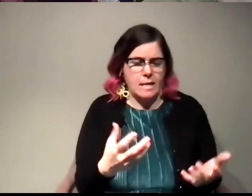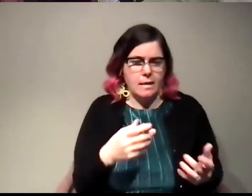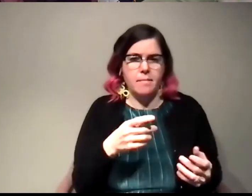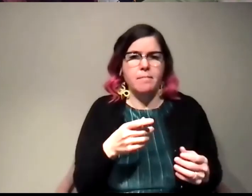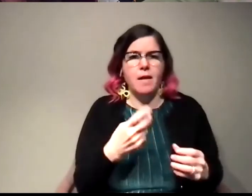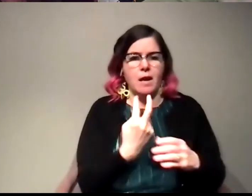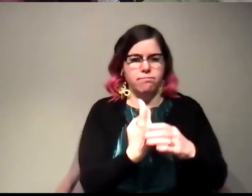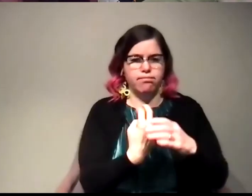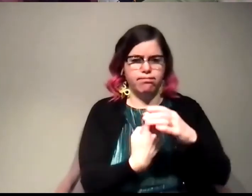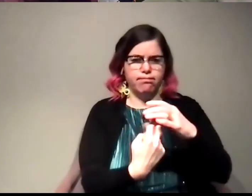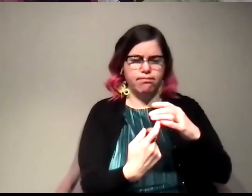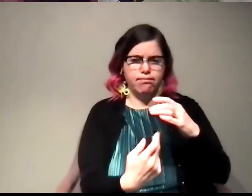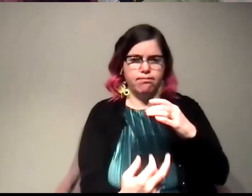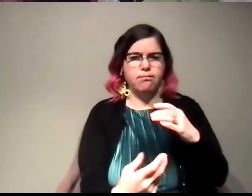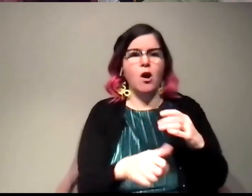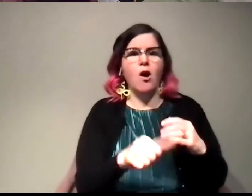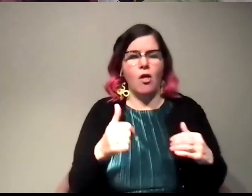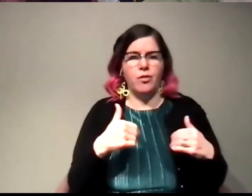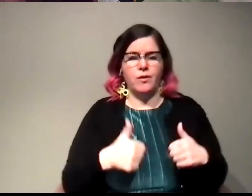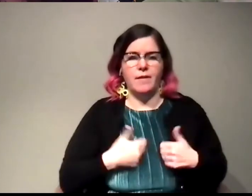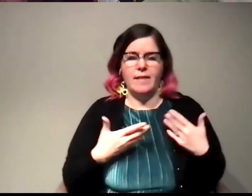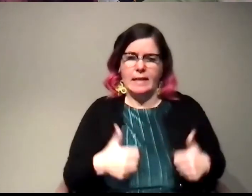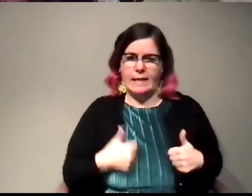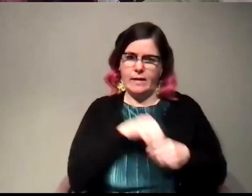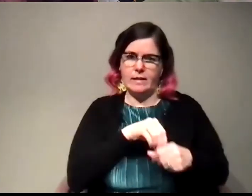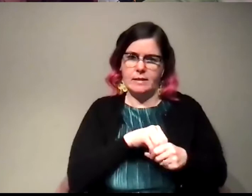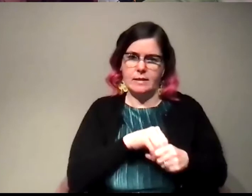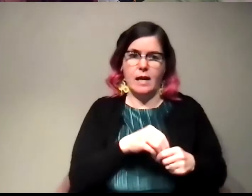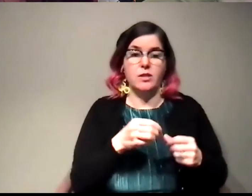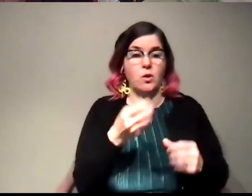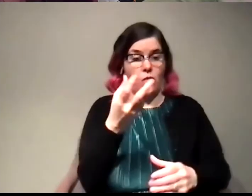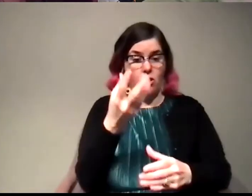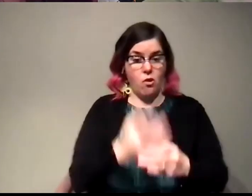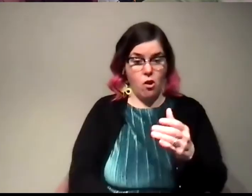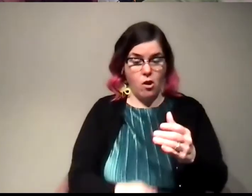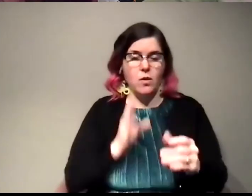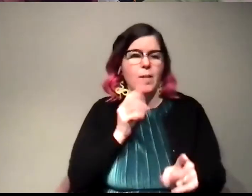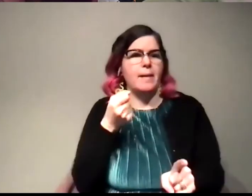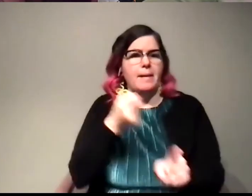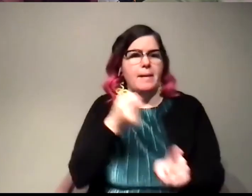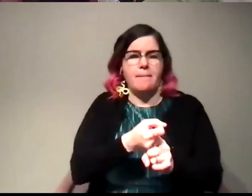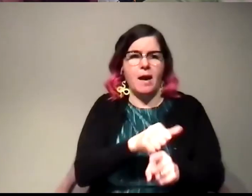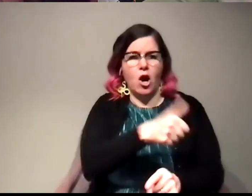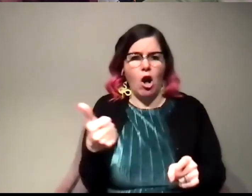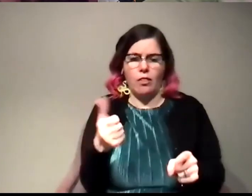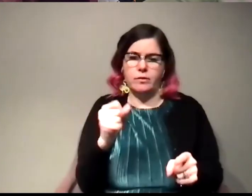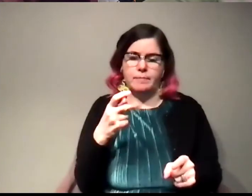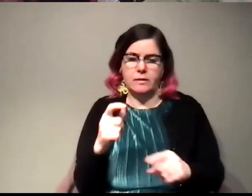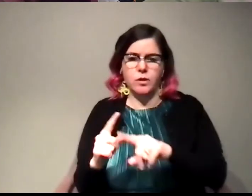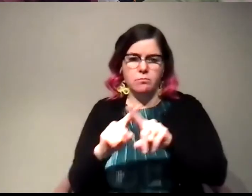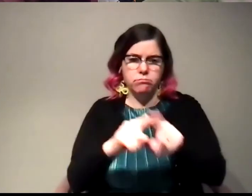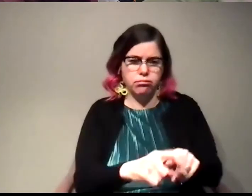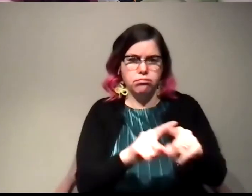burrows that create habitat for tons of other species. So the loss of gopher tortoises actually impacts the other species that depend on them to be